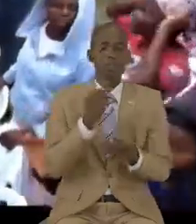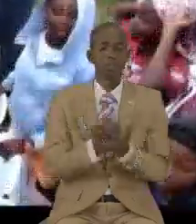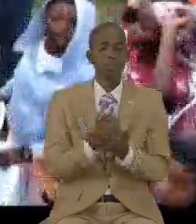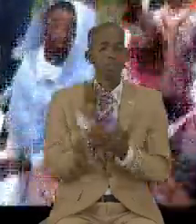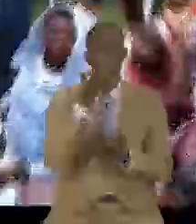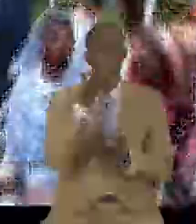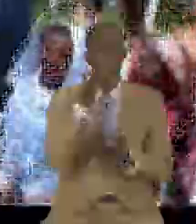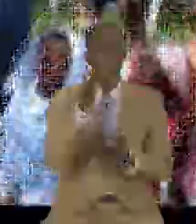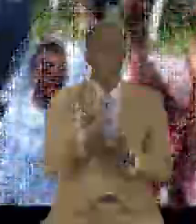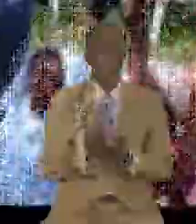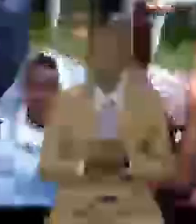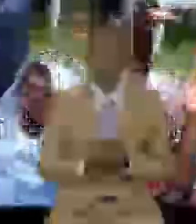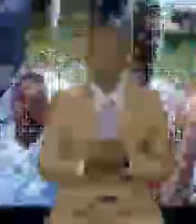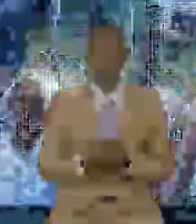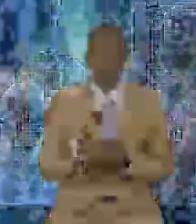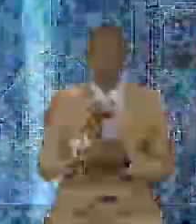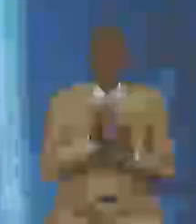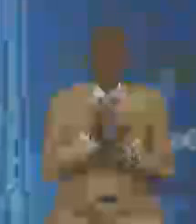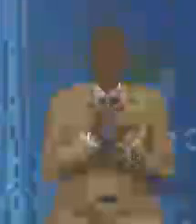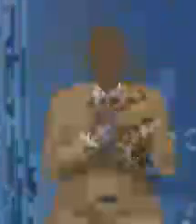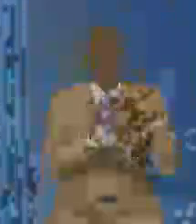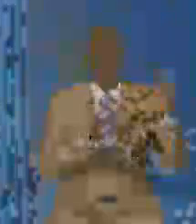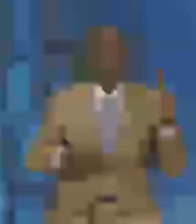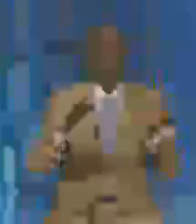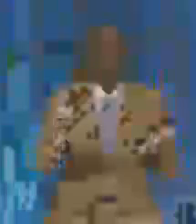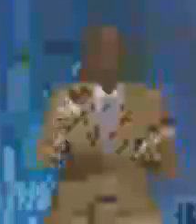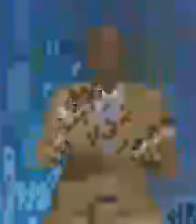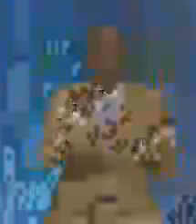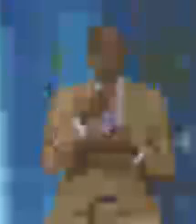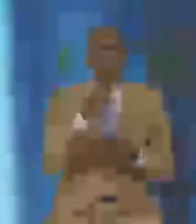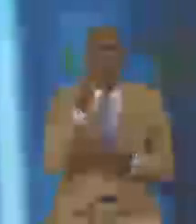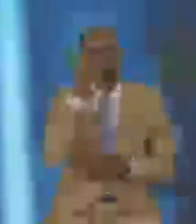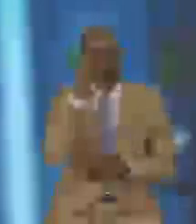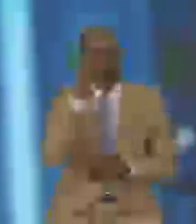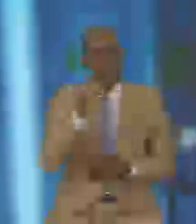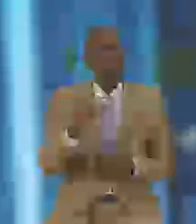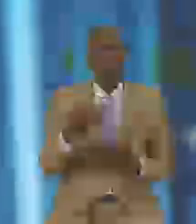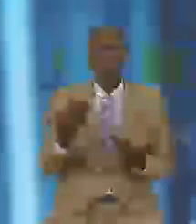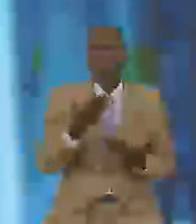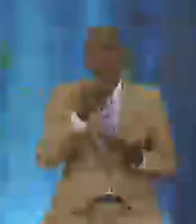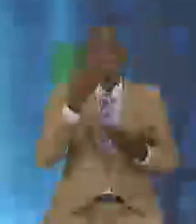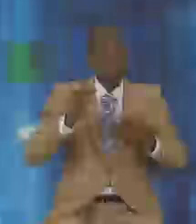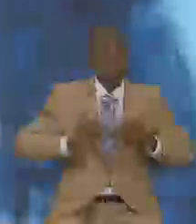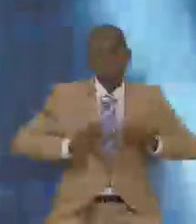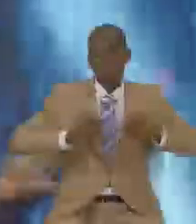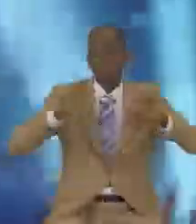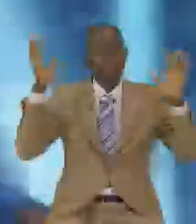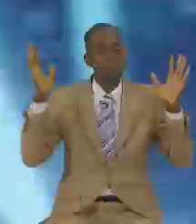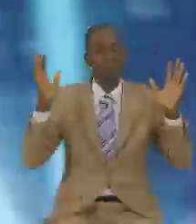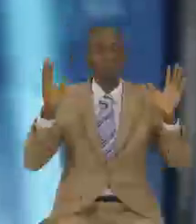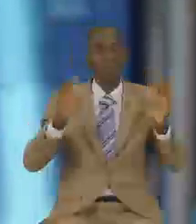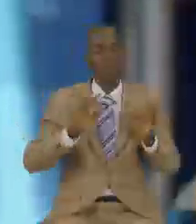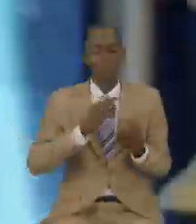name. I pray, Lord, that those who are thinking of giving it up, turning